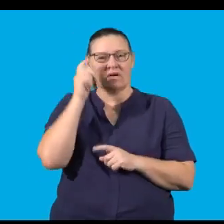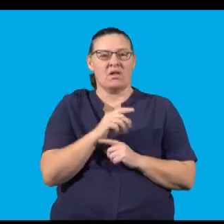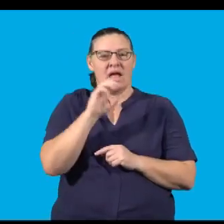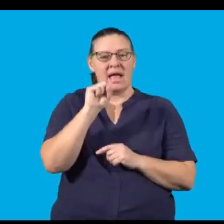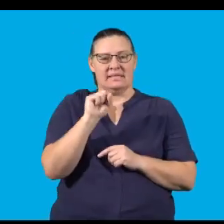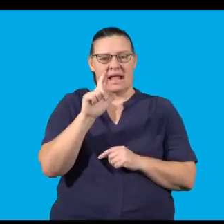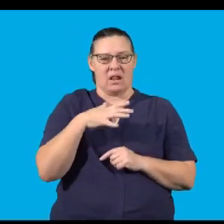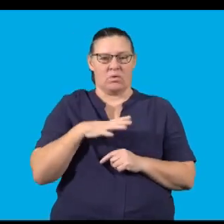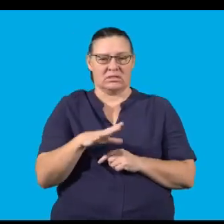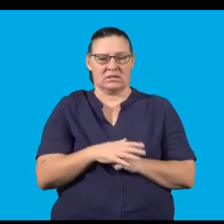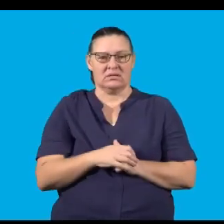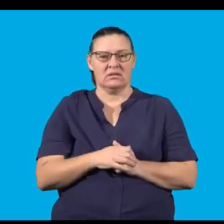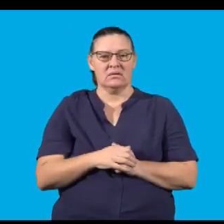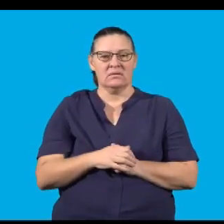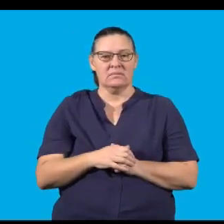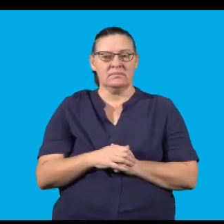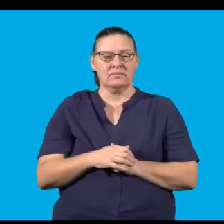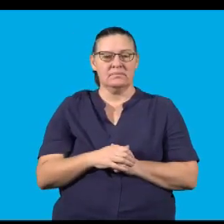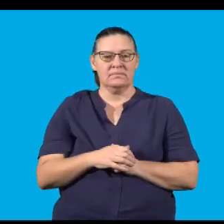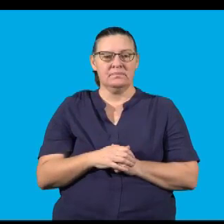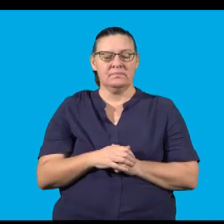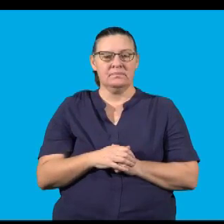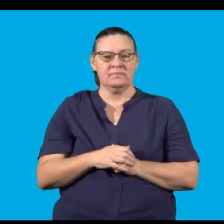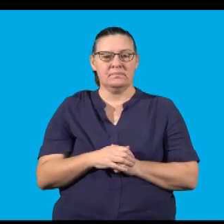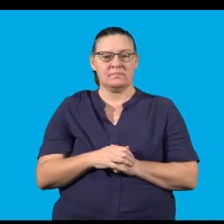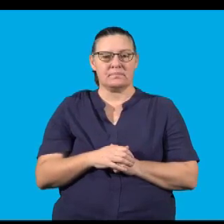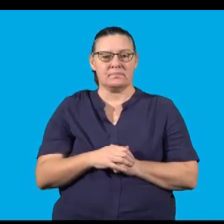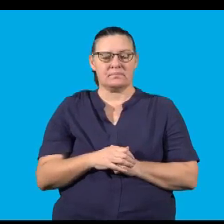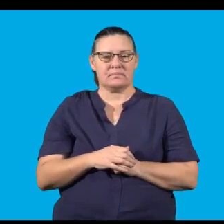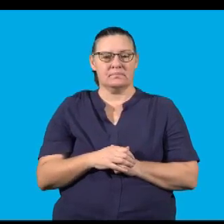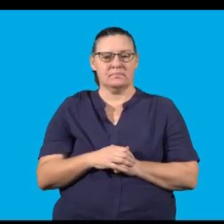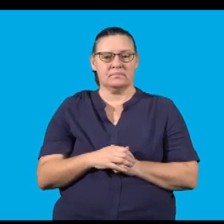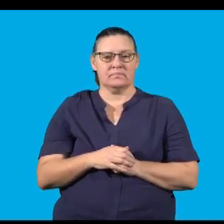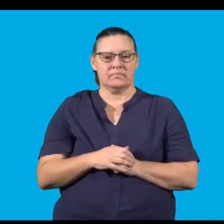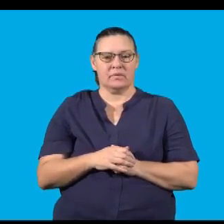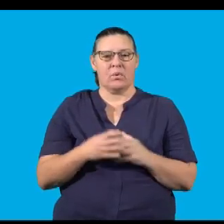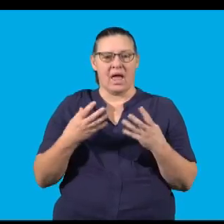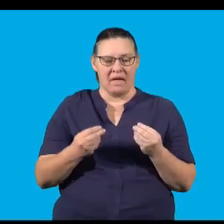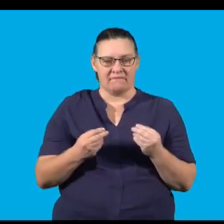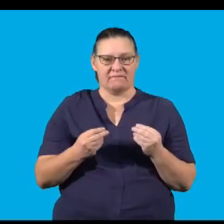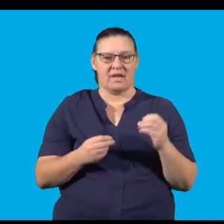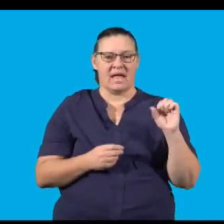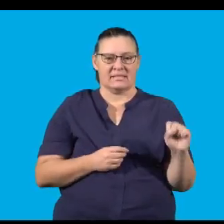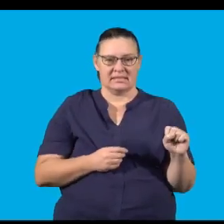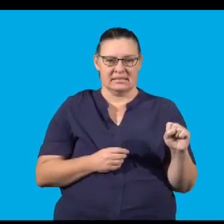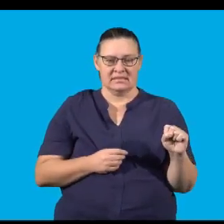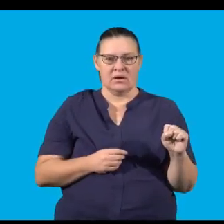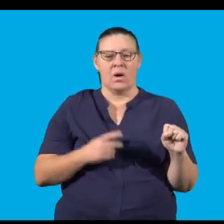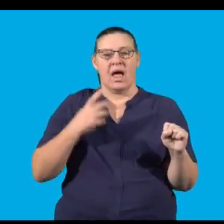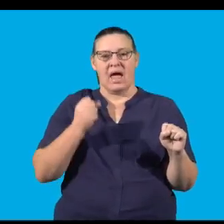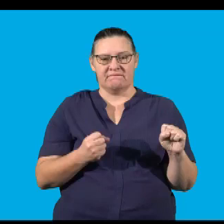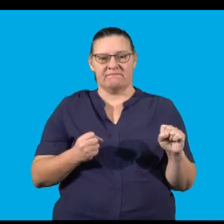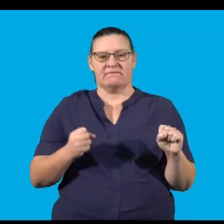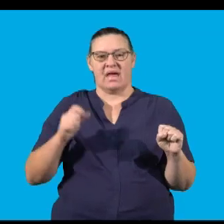for SL, which is that length there, we've got the coordinates of S and we've got the coordinates of